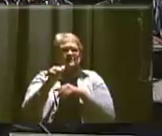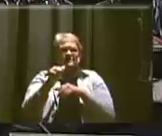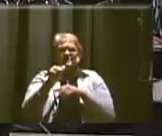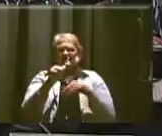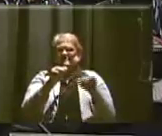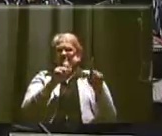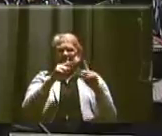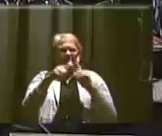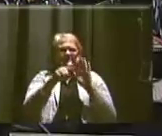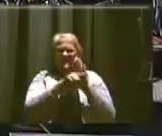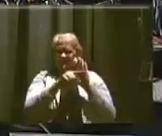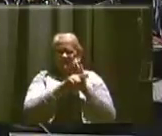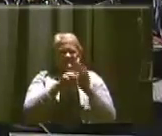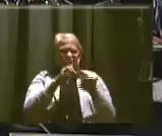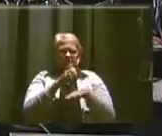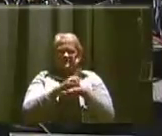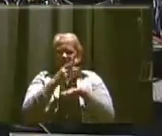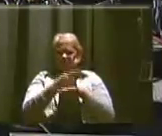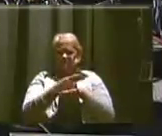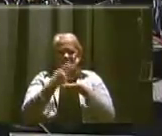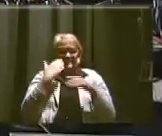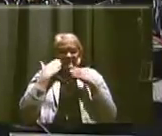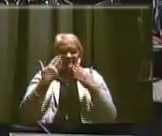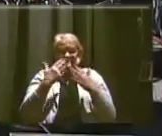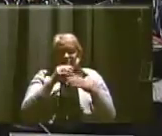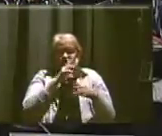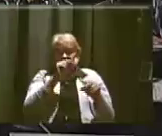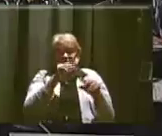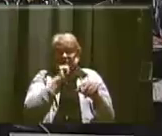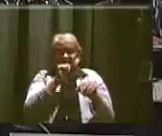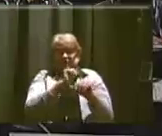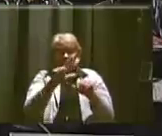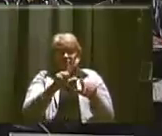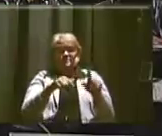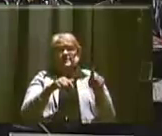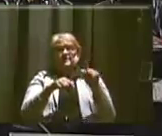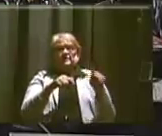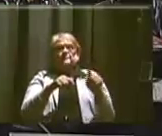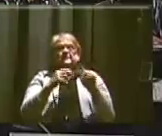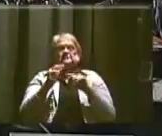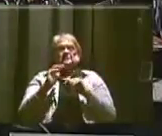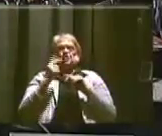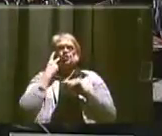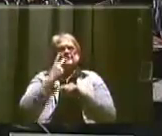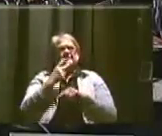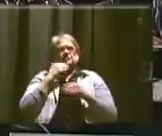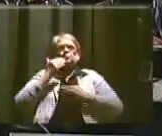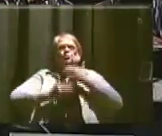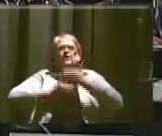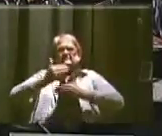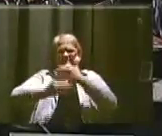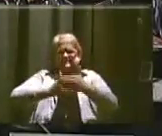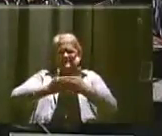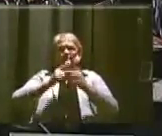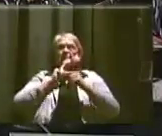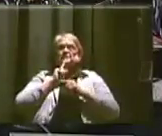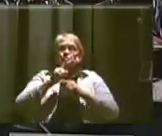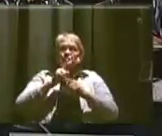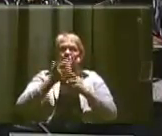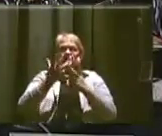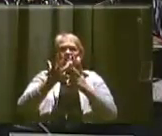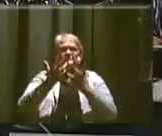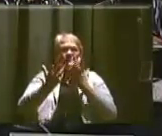Hargens, but this is a reflection on process and also a reflection on making sure that we